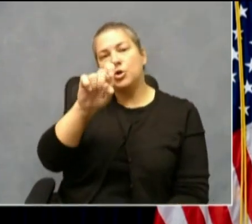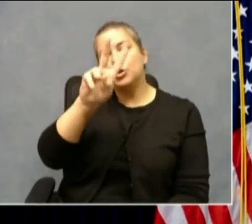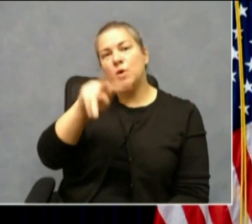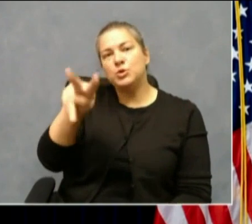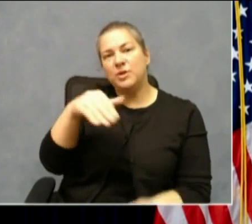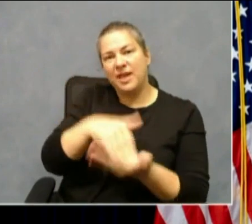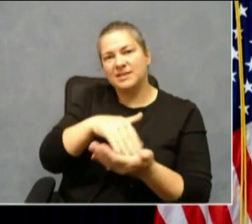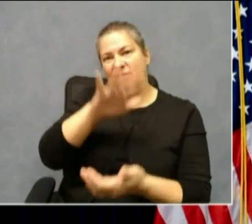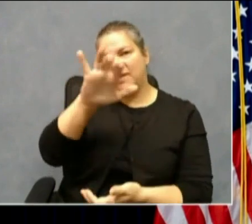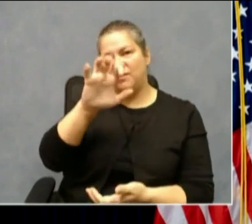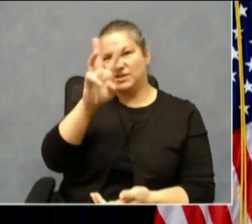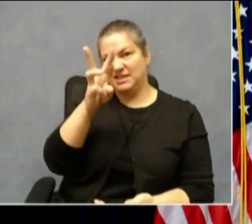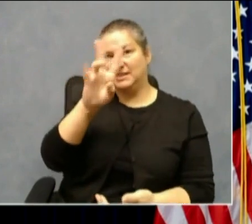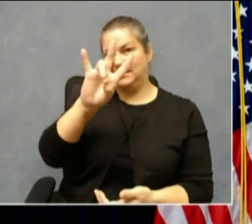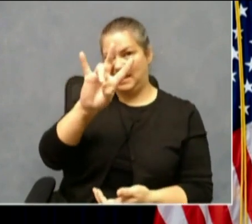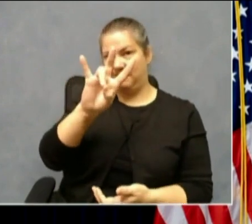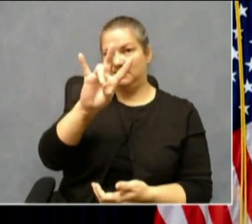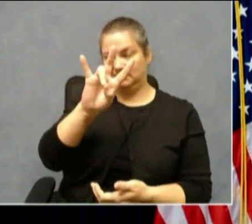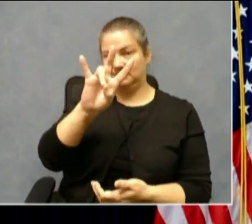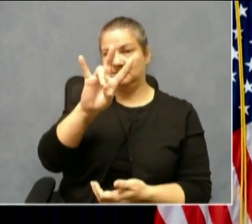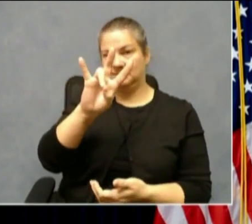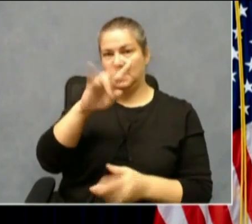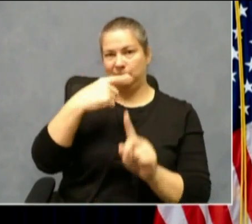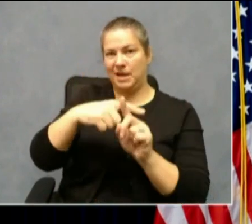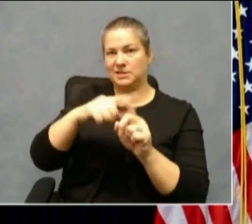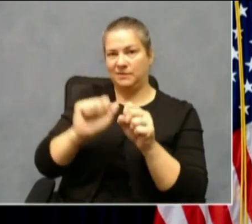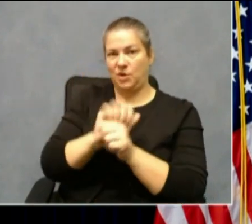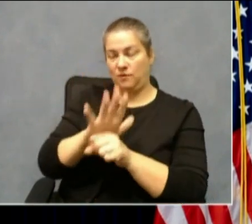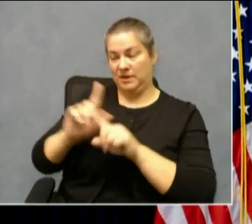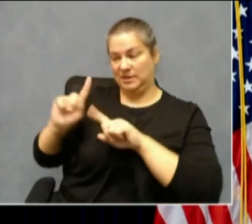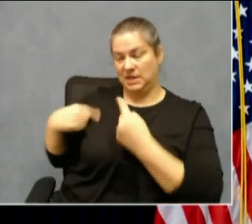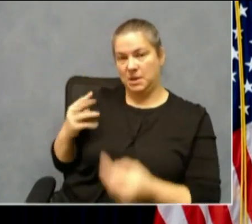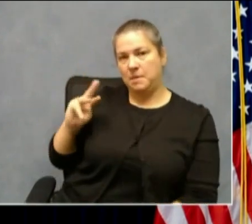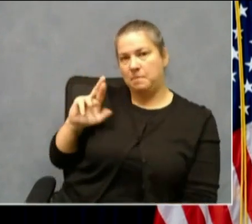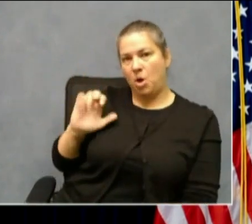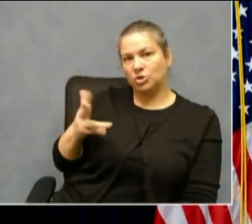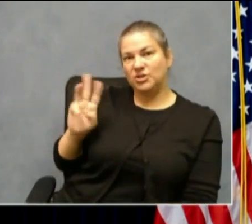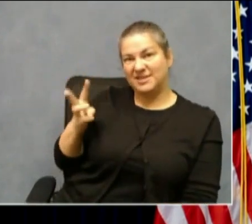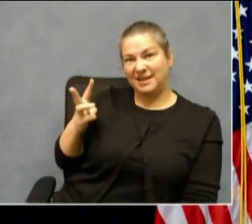122,567 cases since March the 6th.